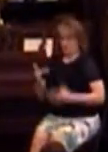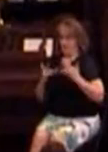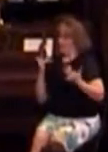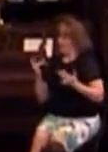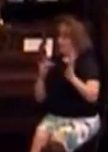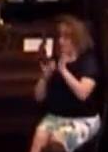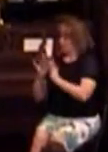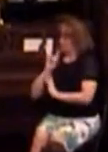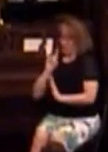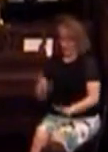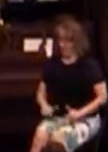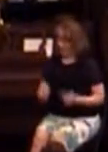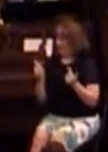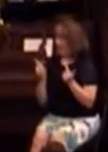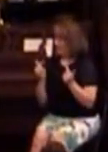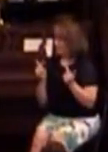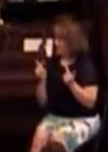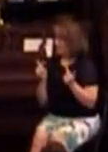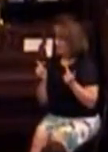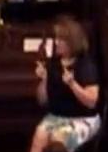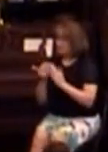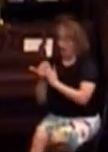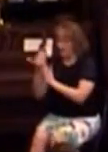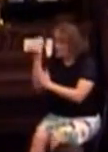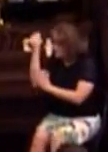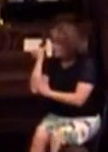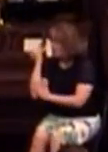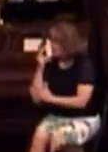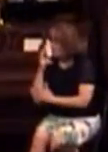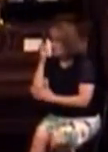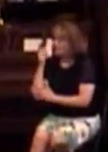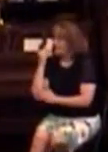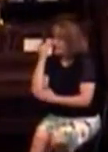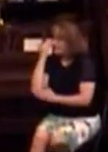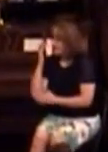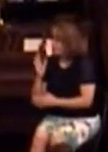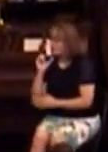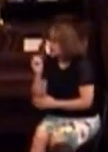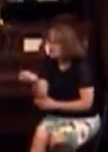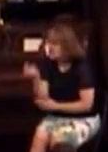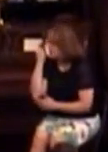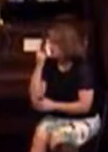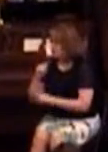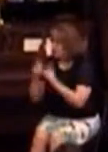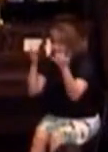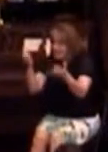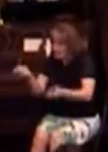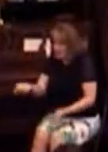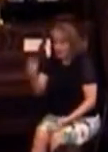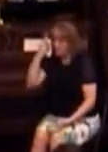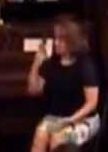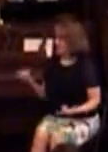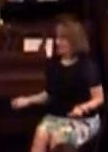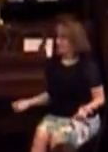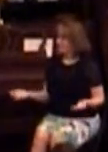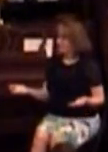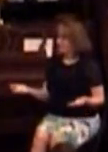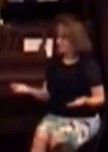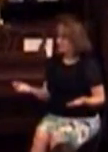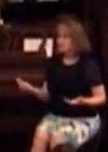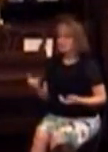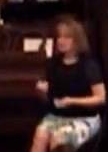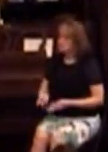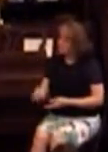that they were blind and now they can see Jesus is alive. Who's happier? The blind guys that now can physically see, or the blind guys that now